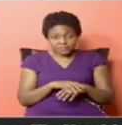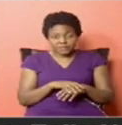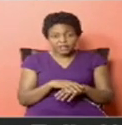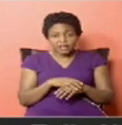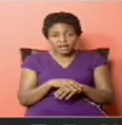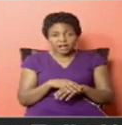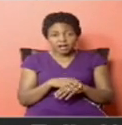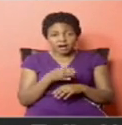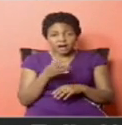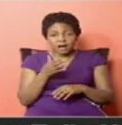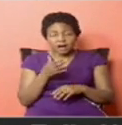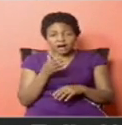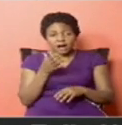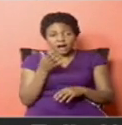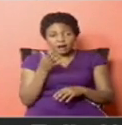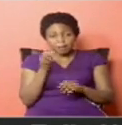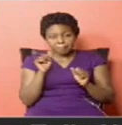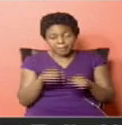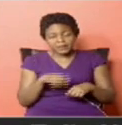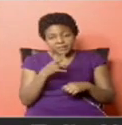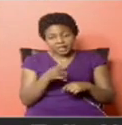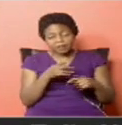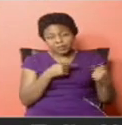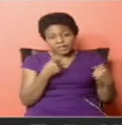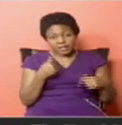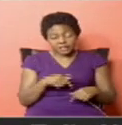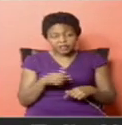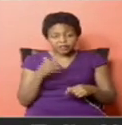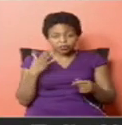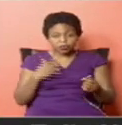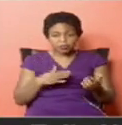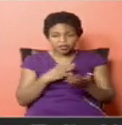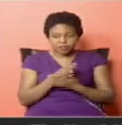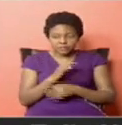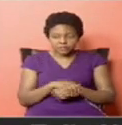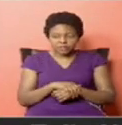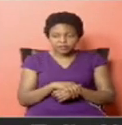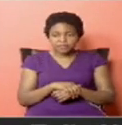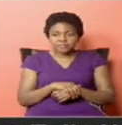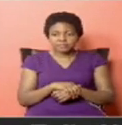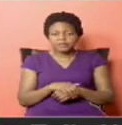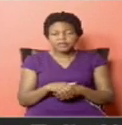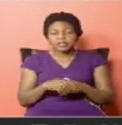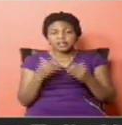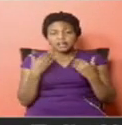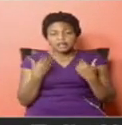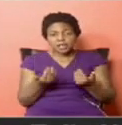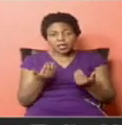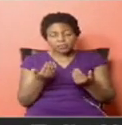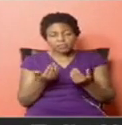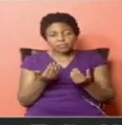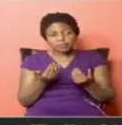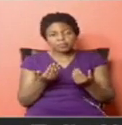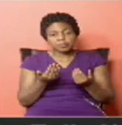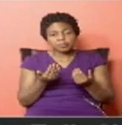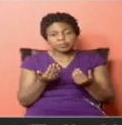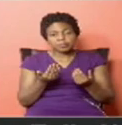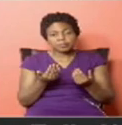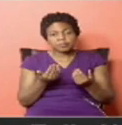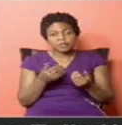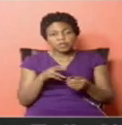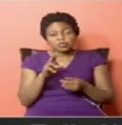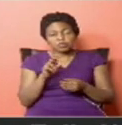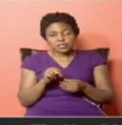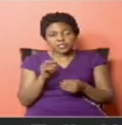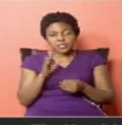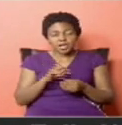rights at its heart. As said the UN Secretary General, echoed in that by the United Nations